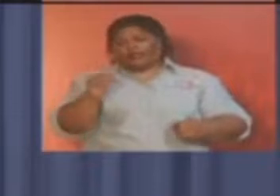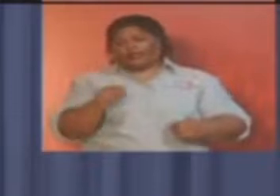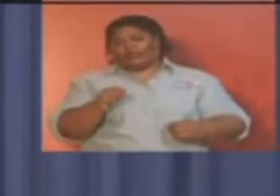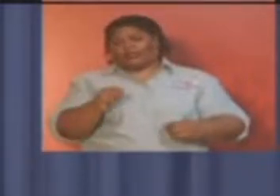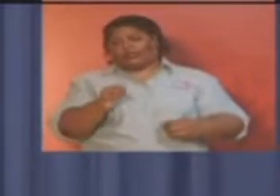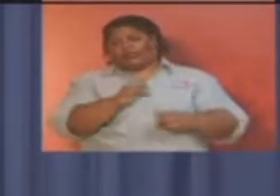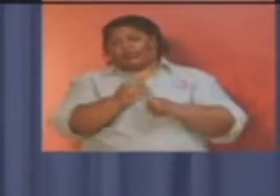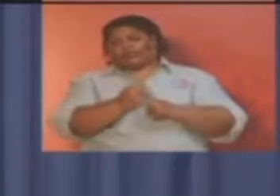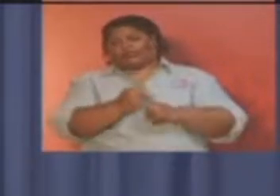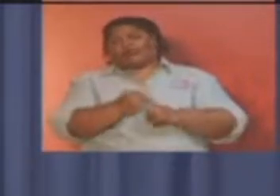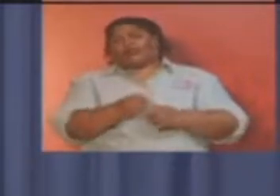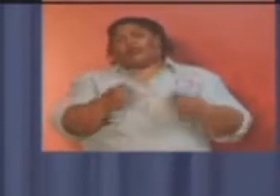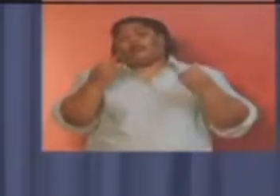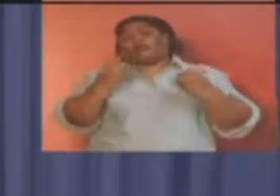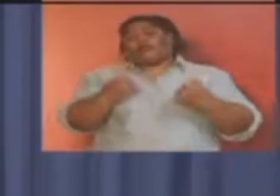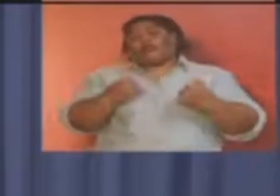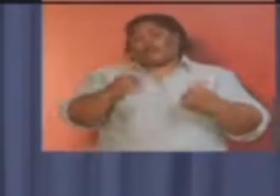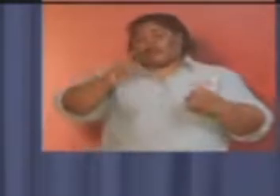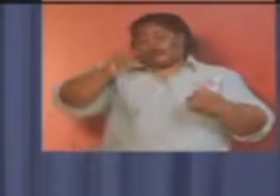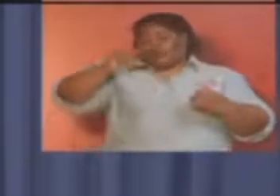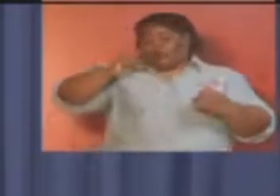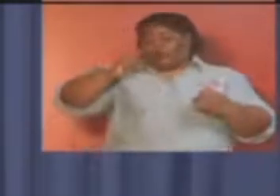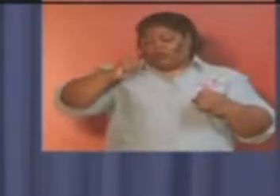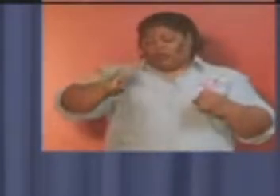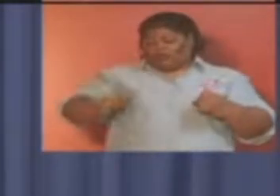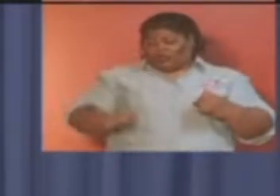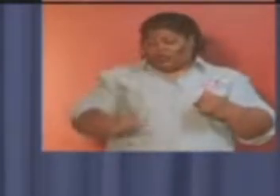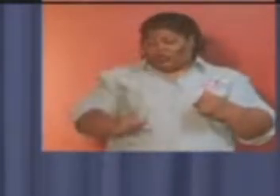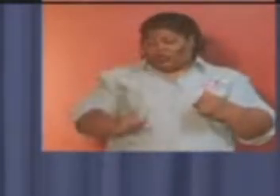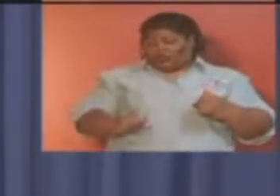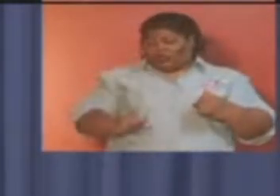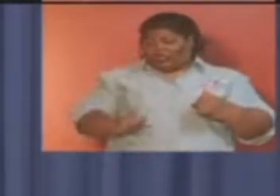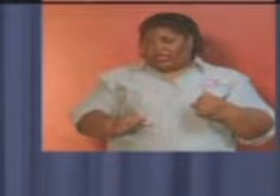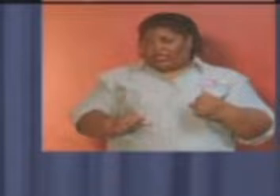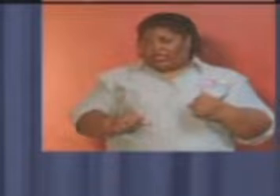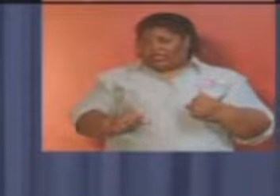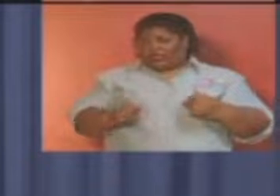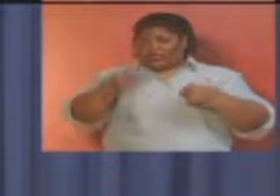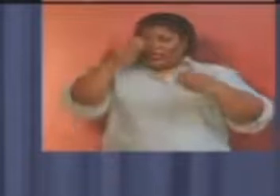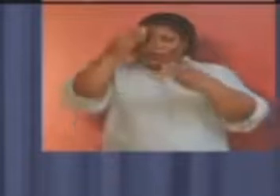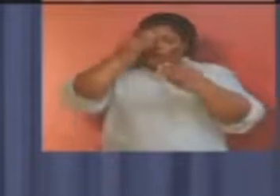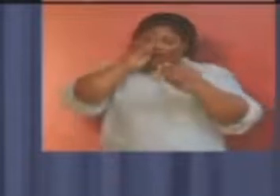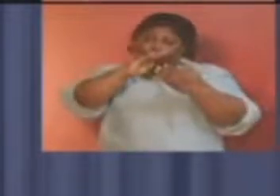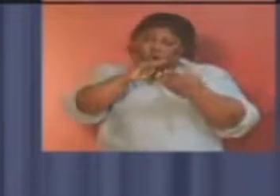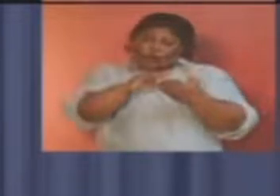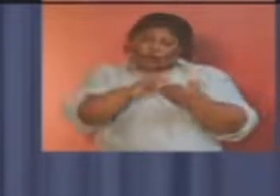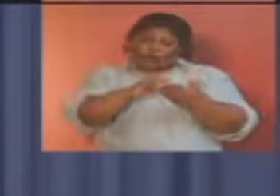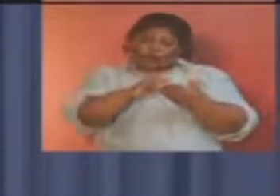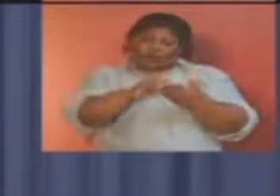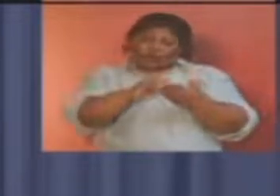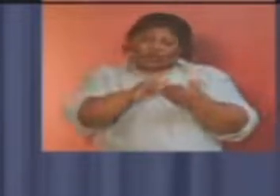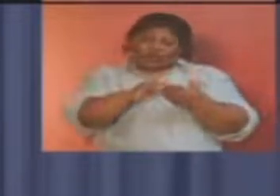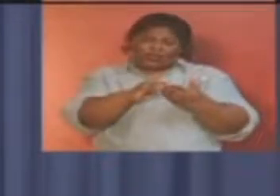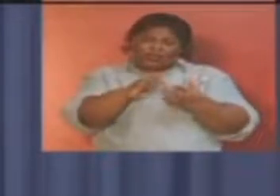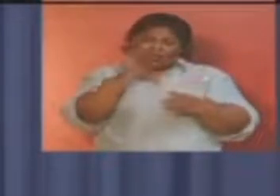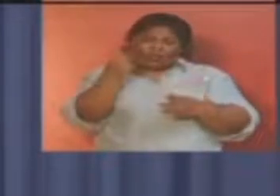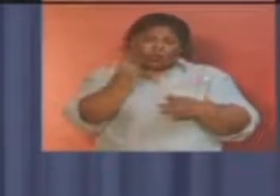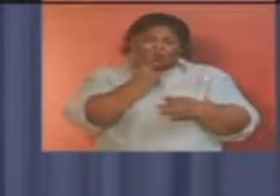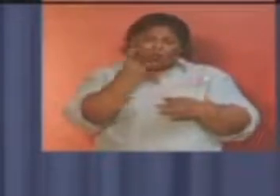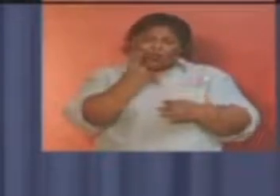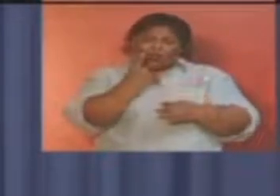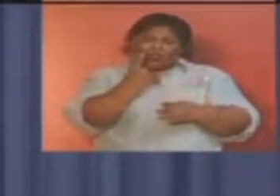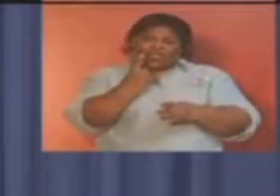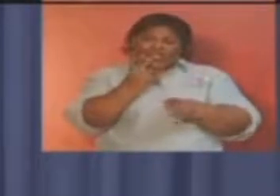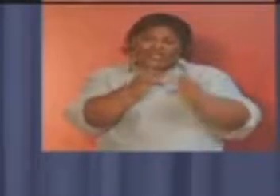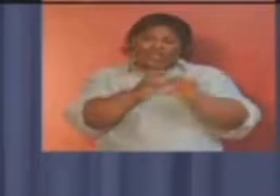elective surgeries are going to be reduced. We are only going to be doing what is called emergency